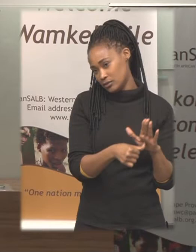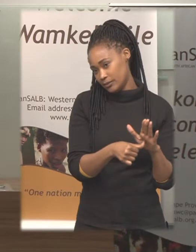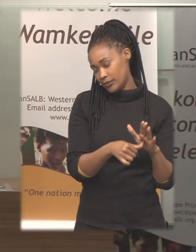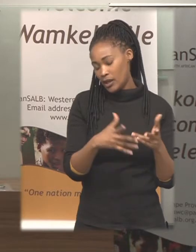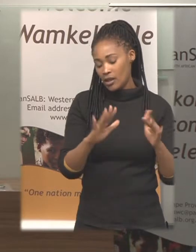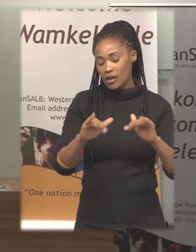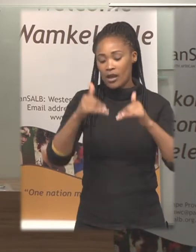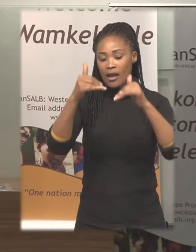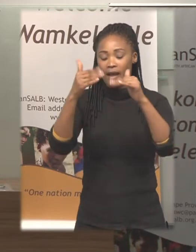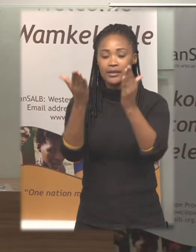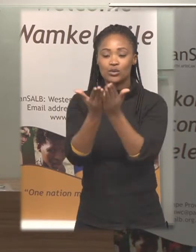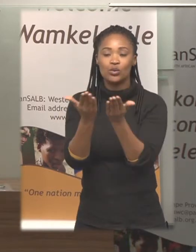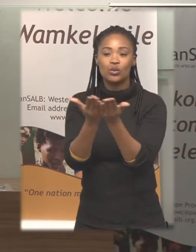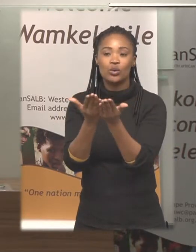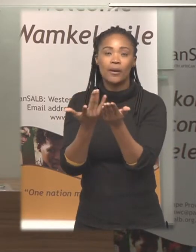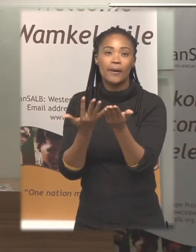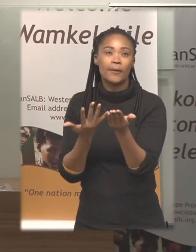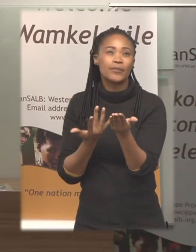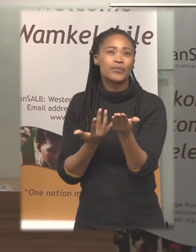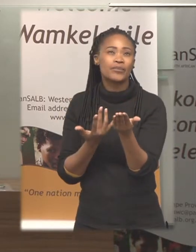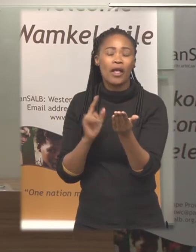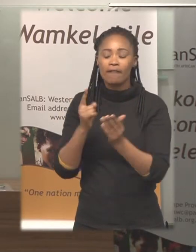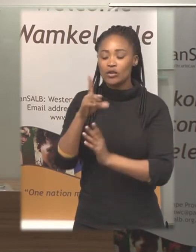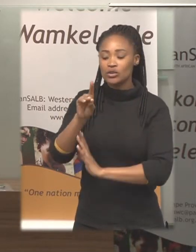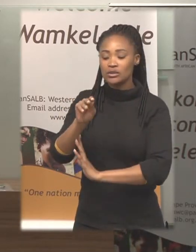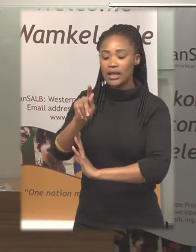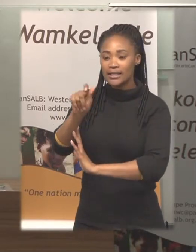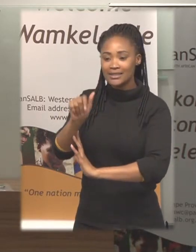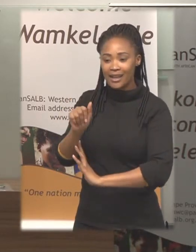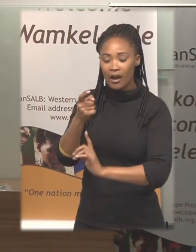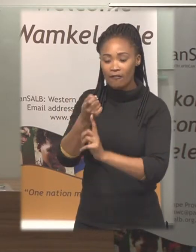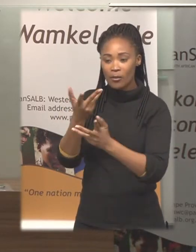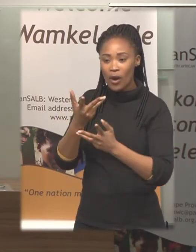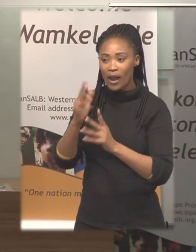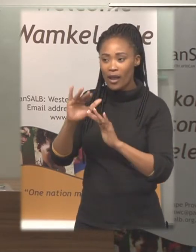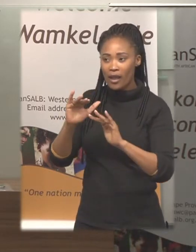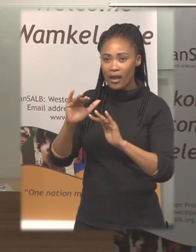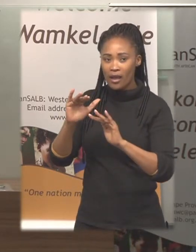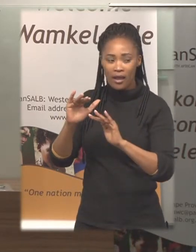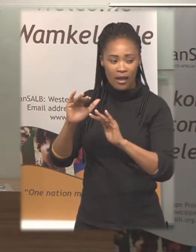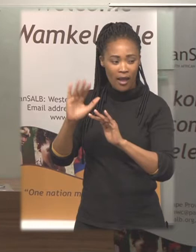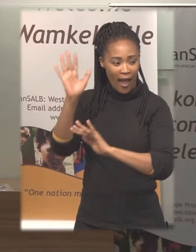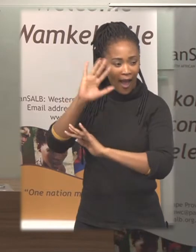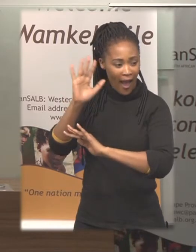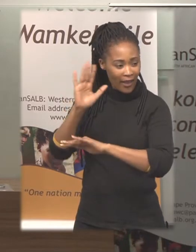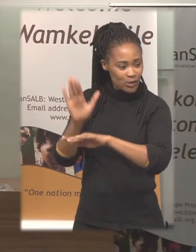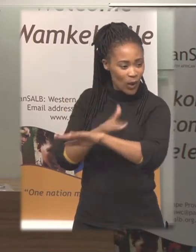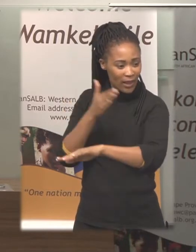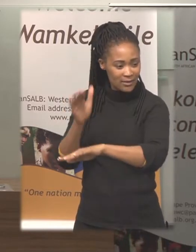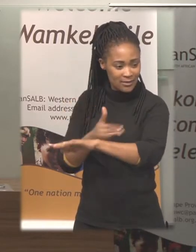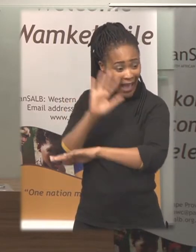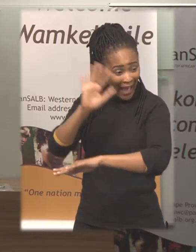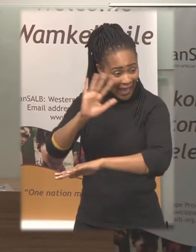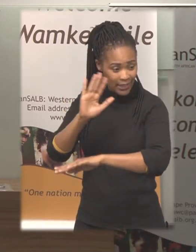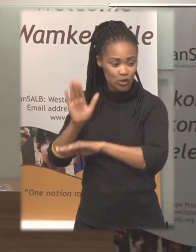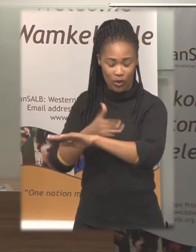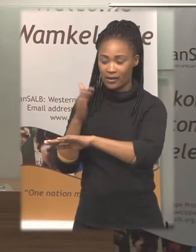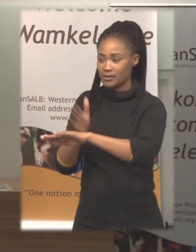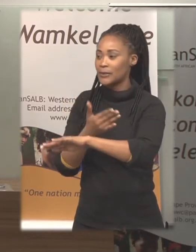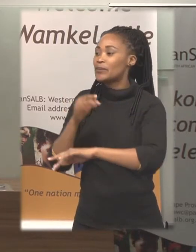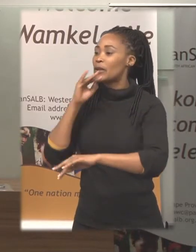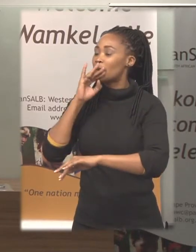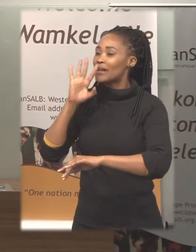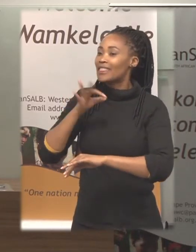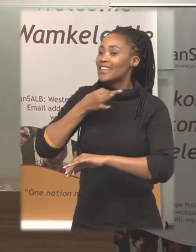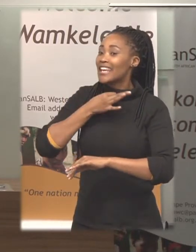high school that the first bit of data came from, high to late, the English head of languages, when